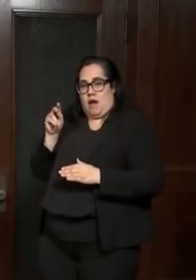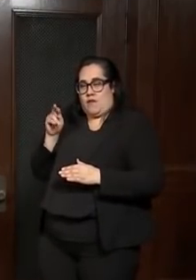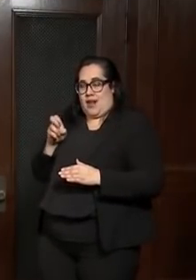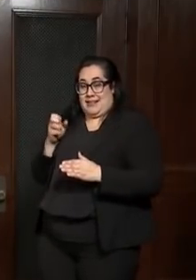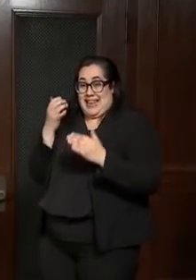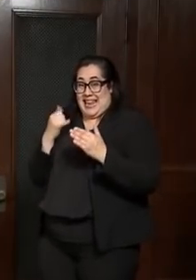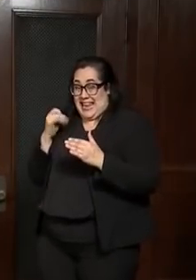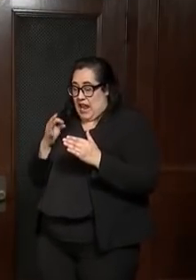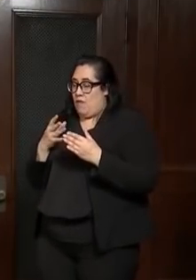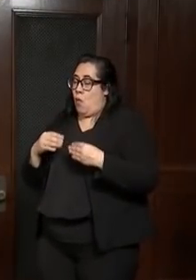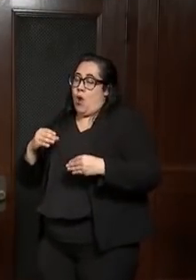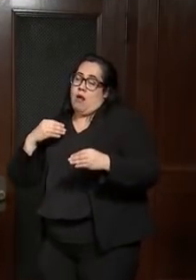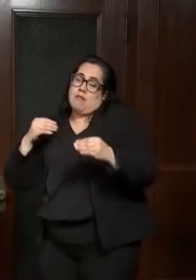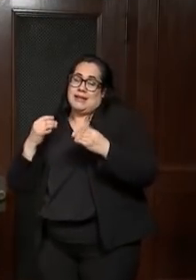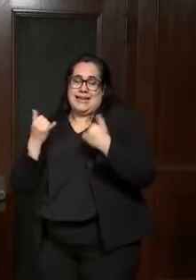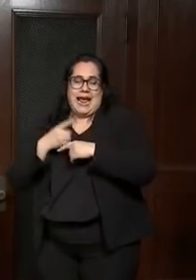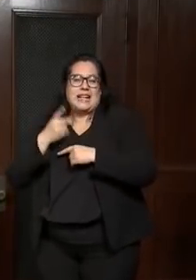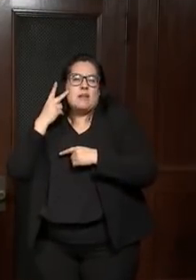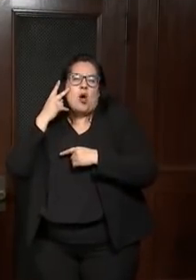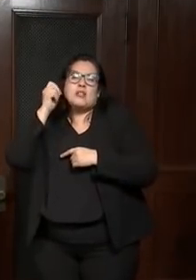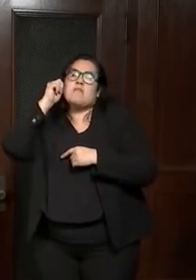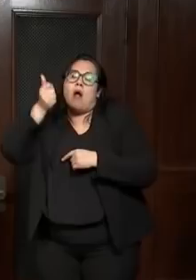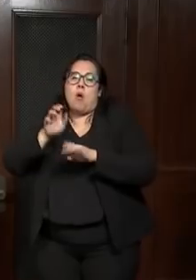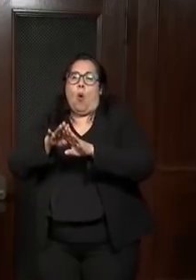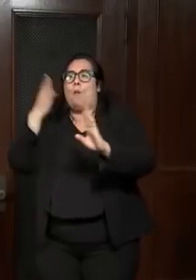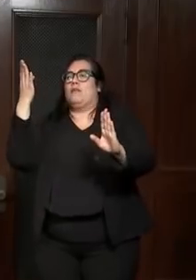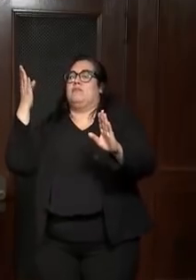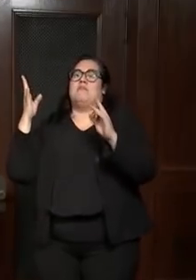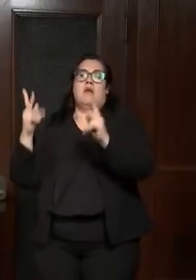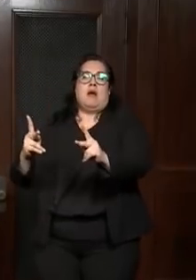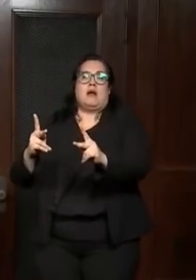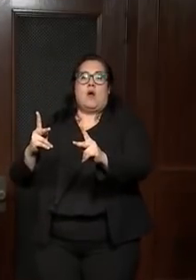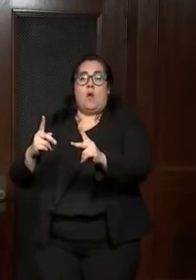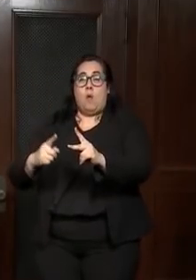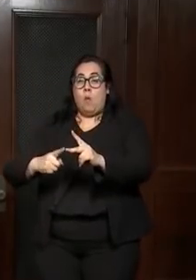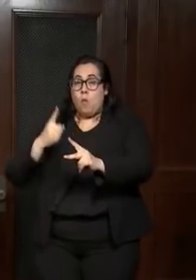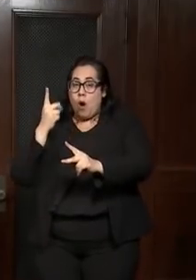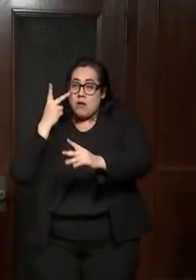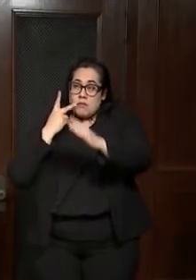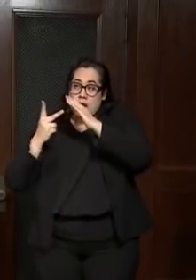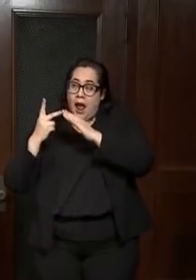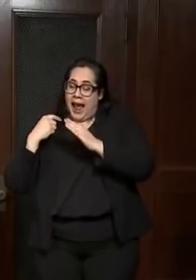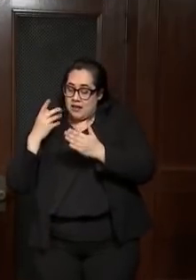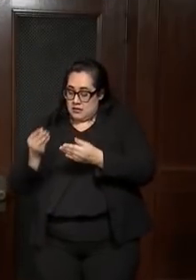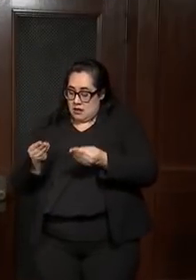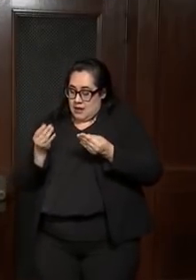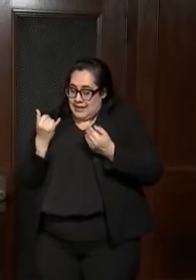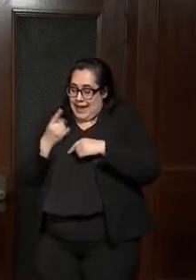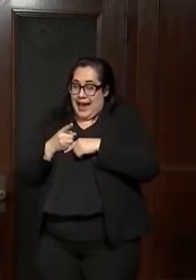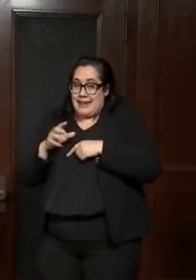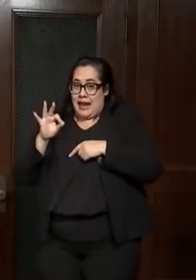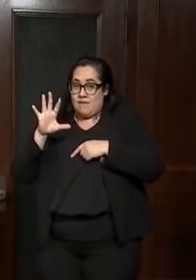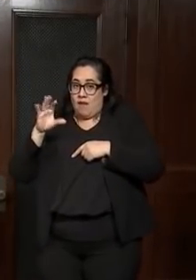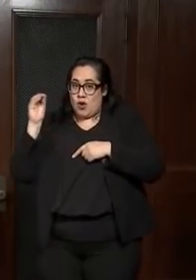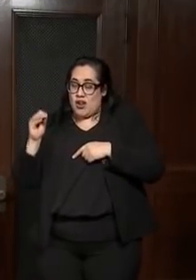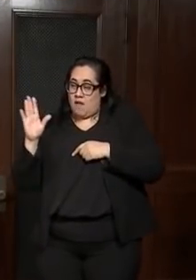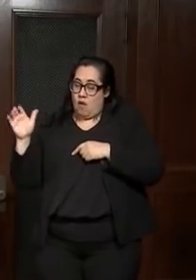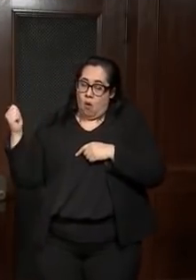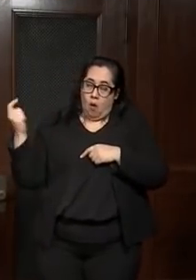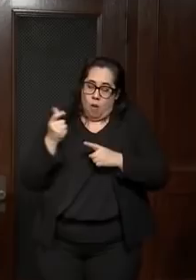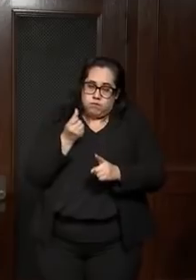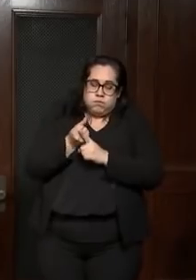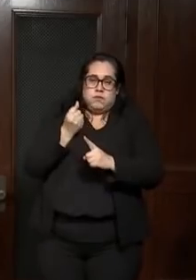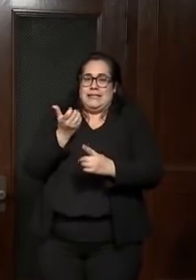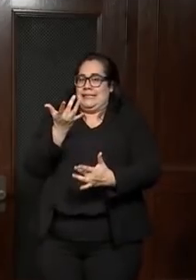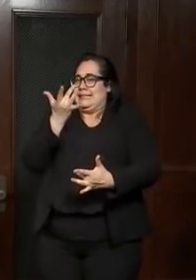up today, let's say we opened everything up tomorrow, one projection that was shared with me today said that 95% of us would get